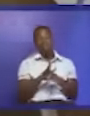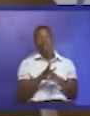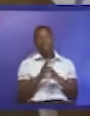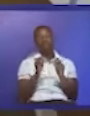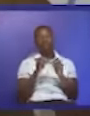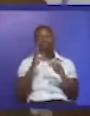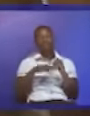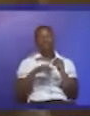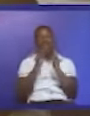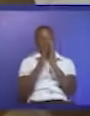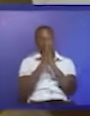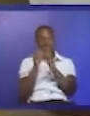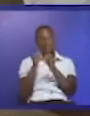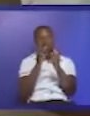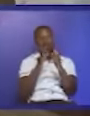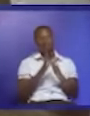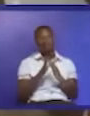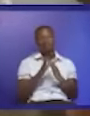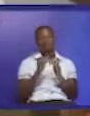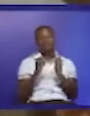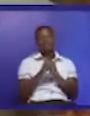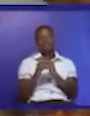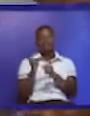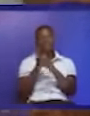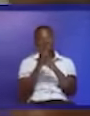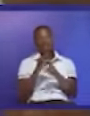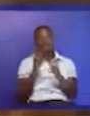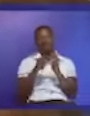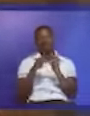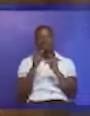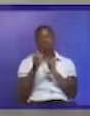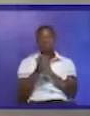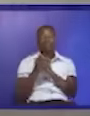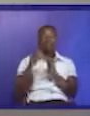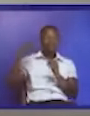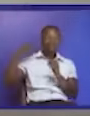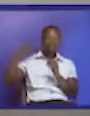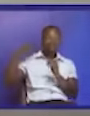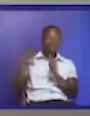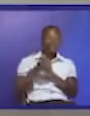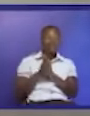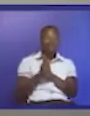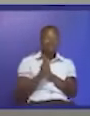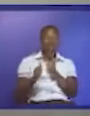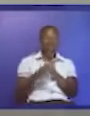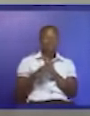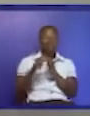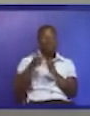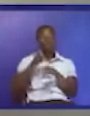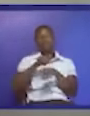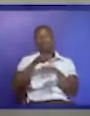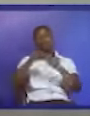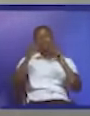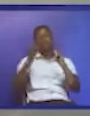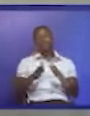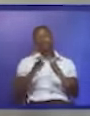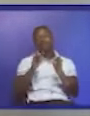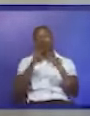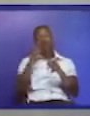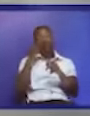warrior. A watcher is one who has mastered the dynamics of the altar with the eyes that see and the ears that